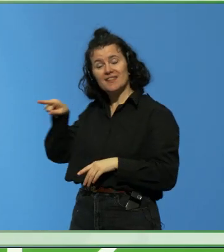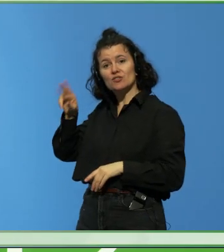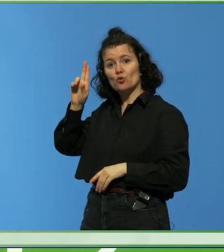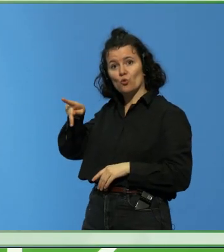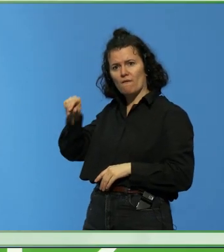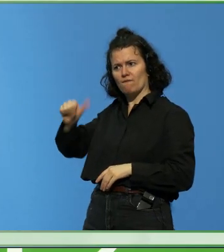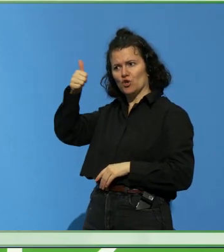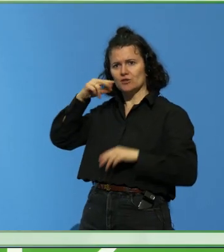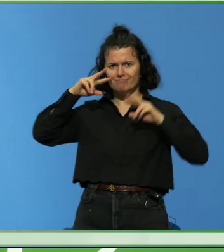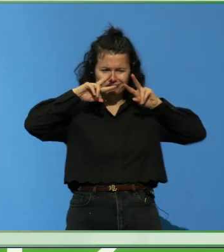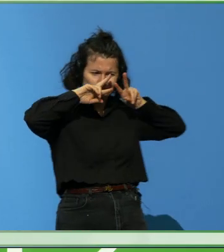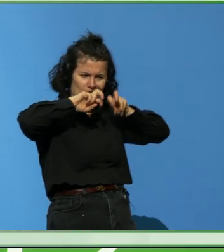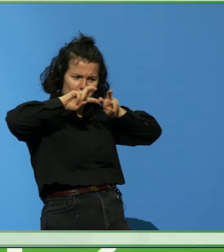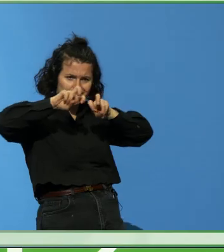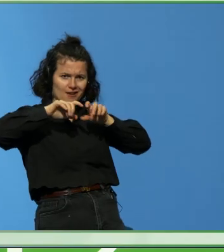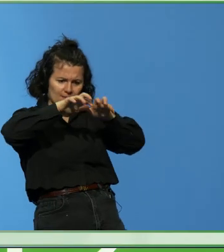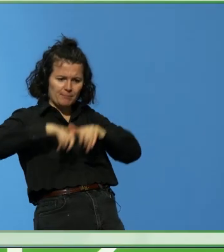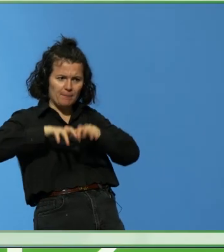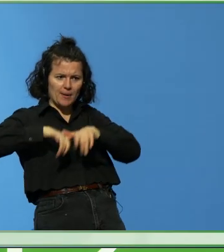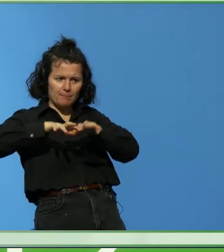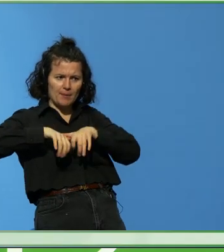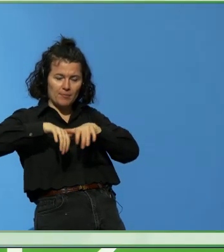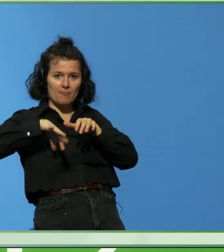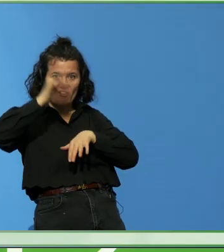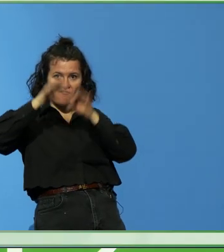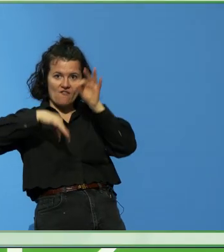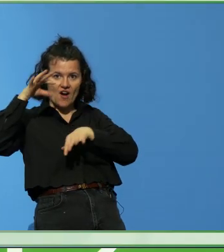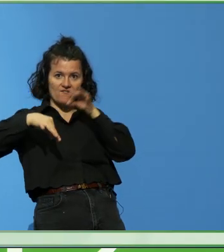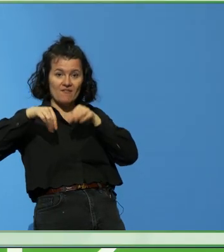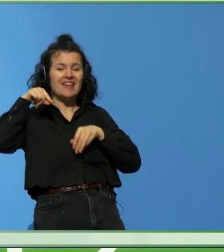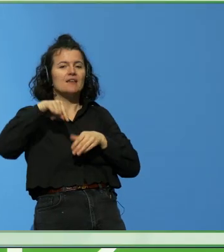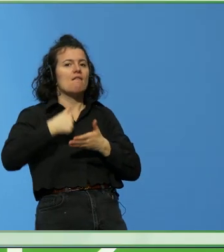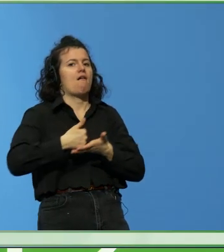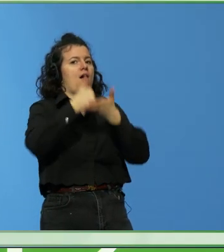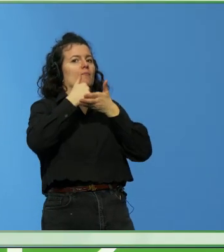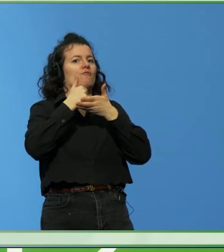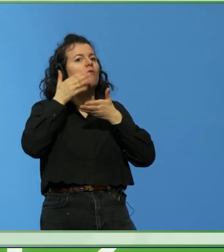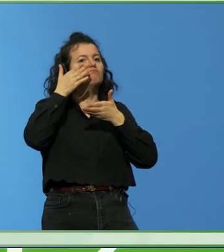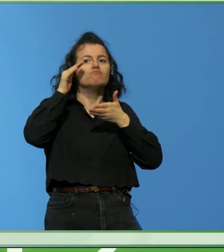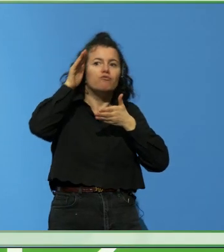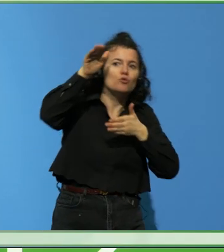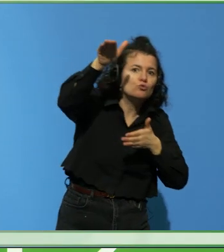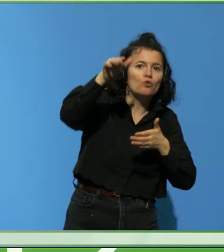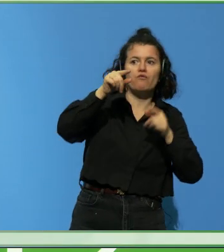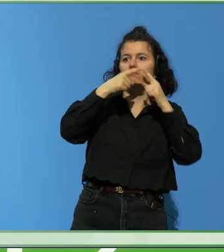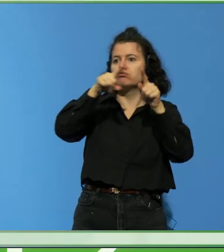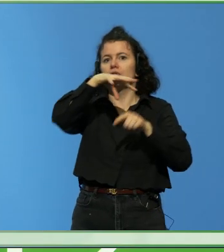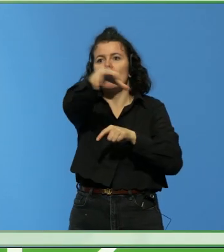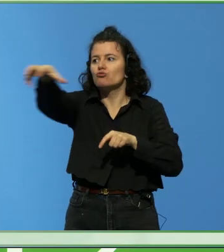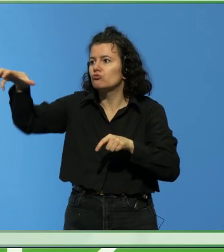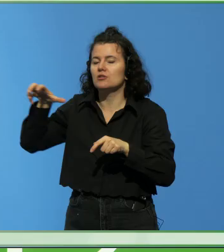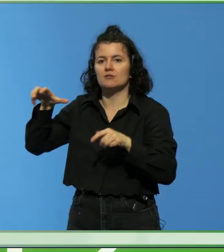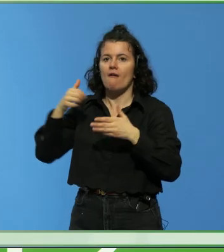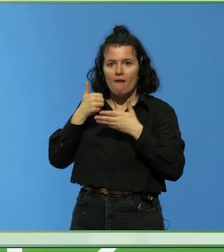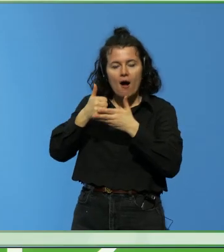UK, and it shows a great example for the future for other countries as well. You can move on.